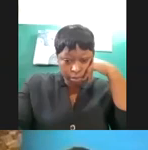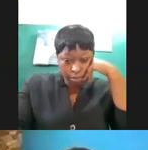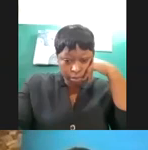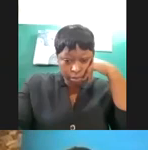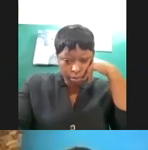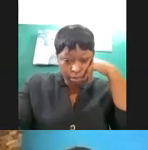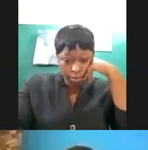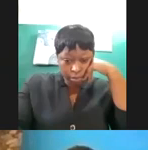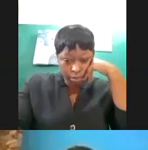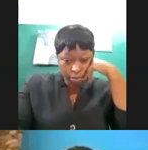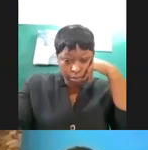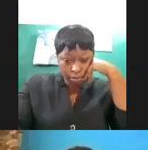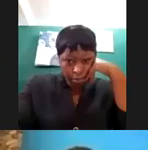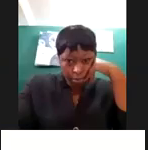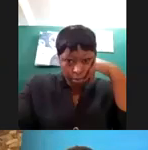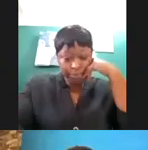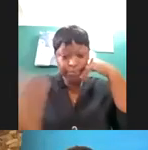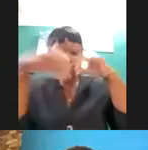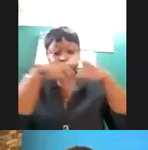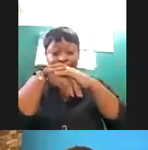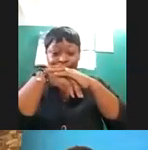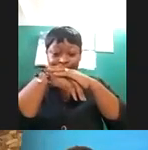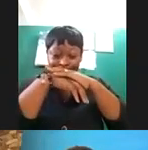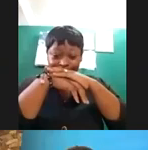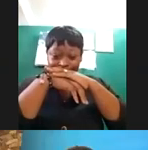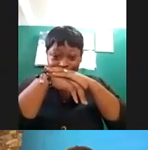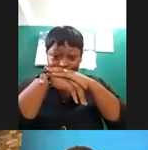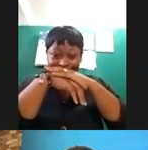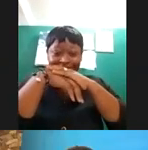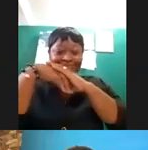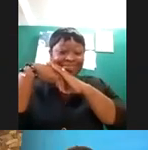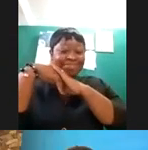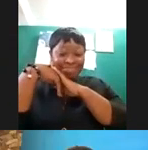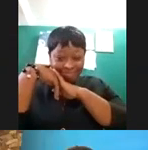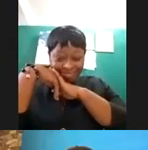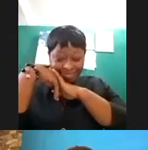I'm gonna unmute everybody. So you guys can say